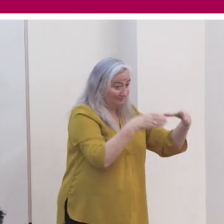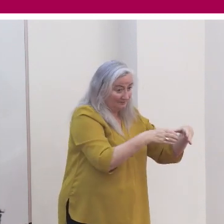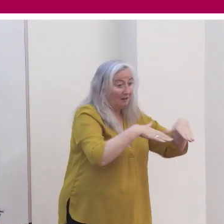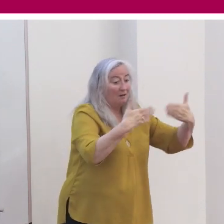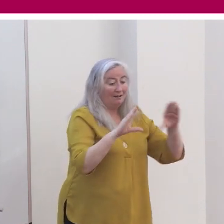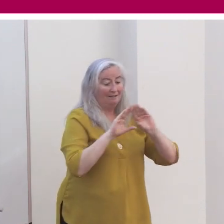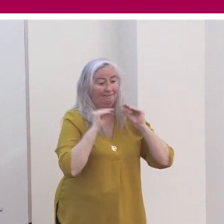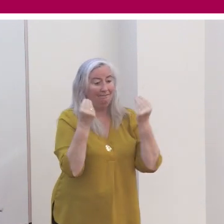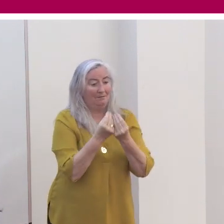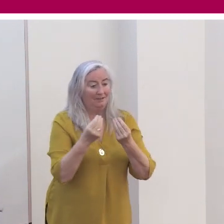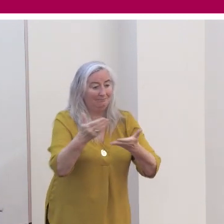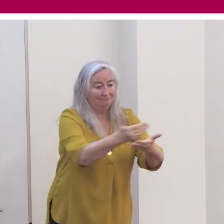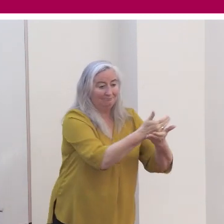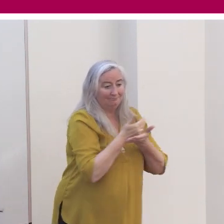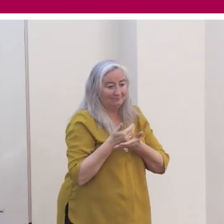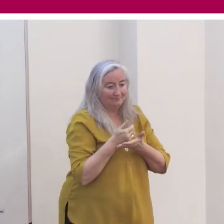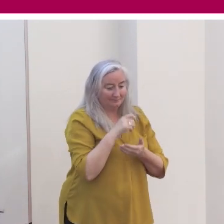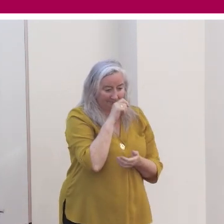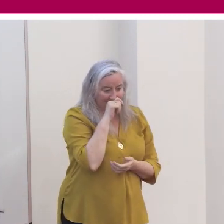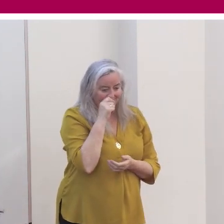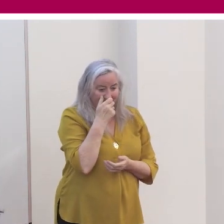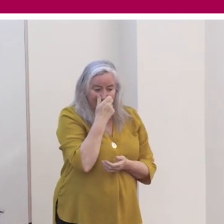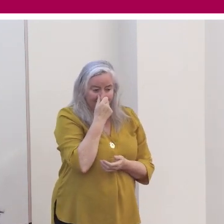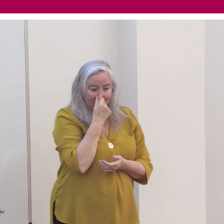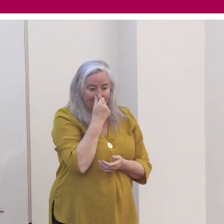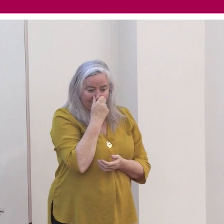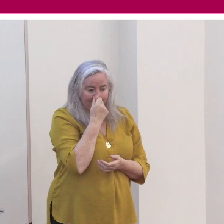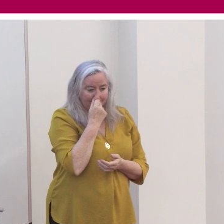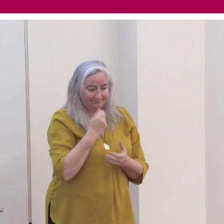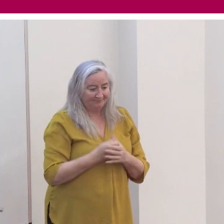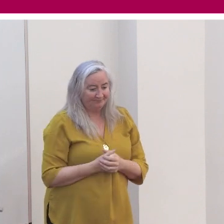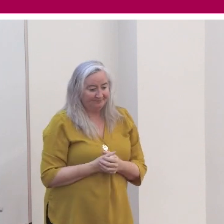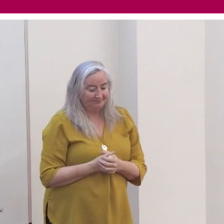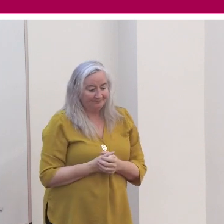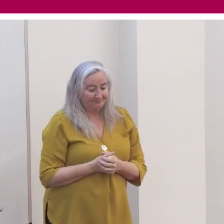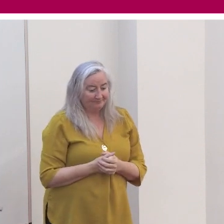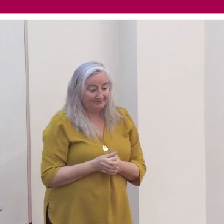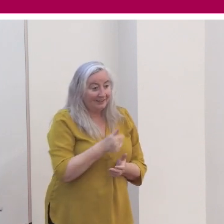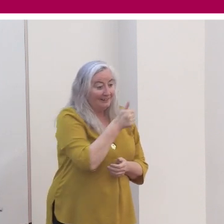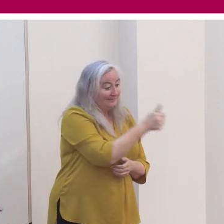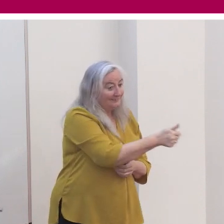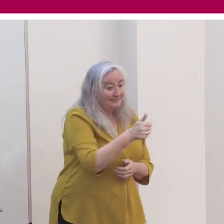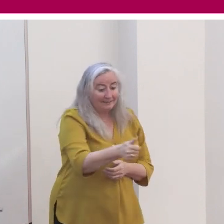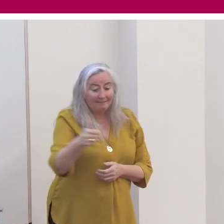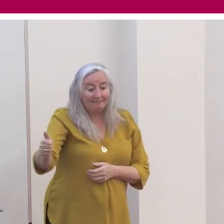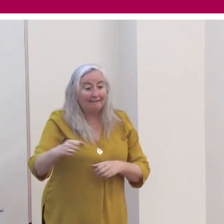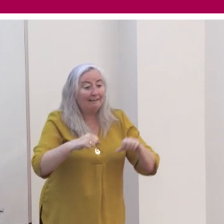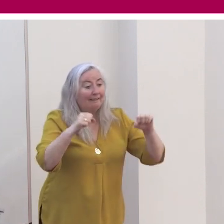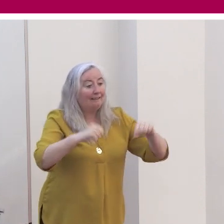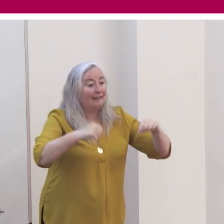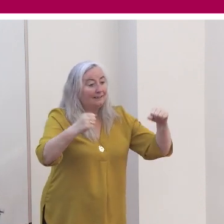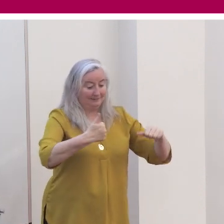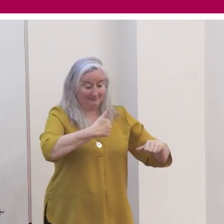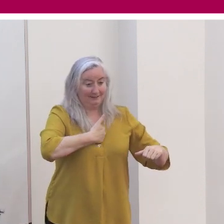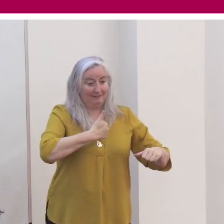Now, so I talked a bit of the barriers, some of the barriers that they encountered. This